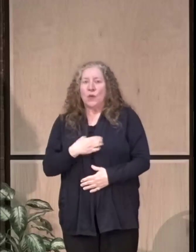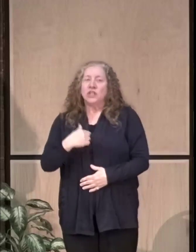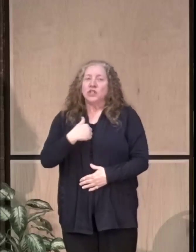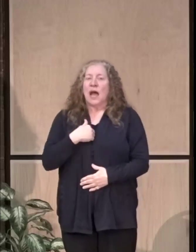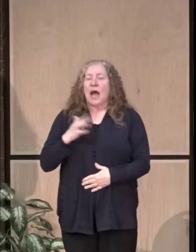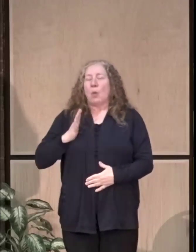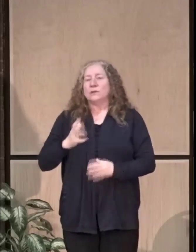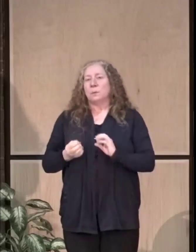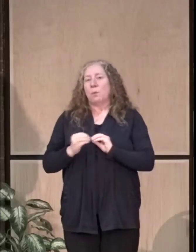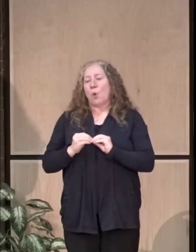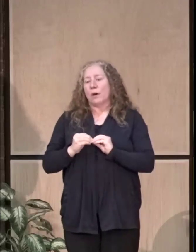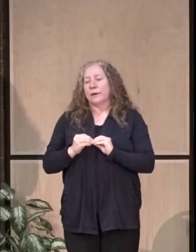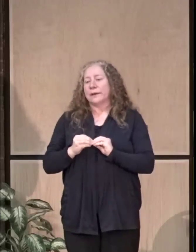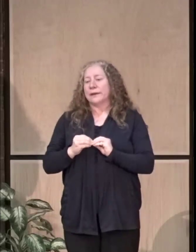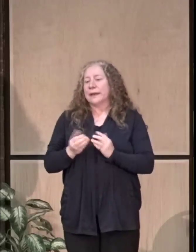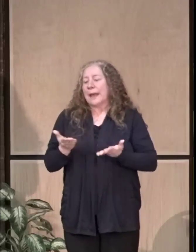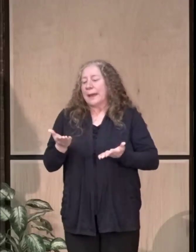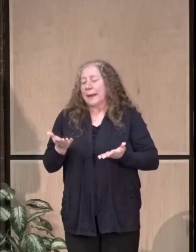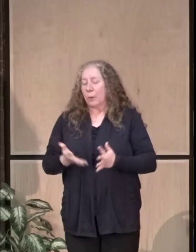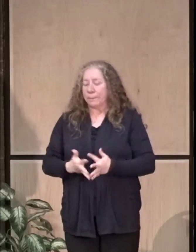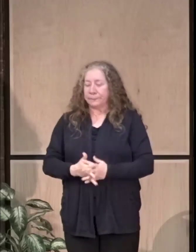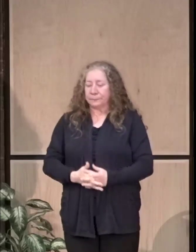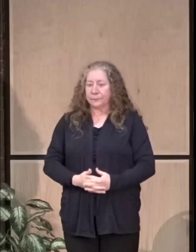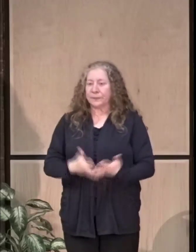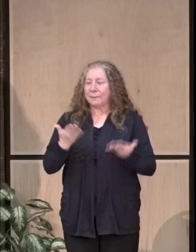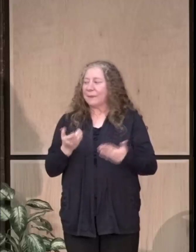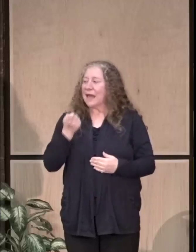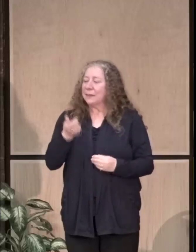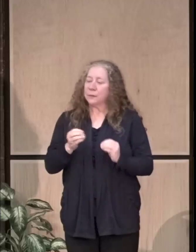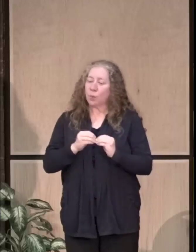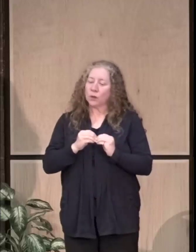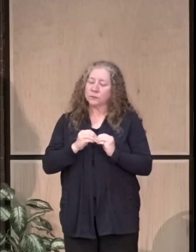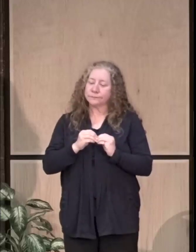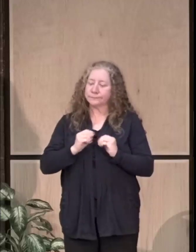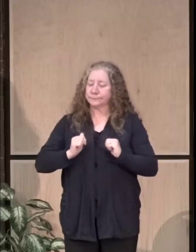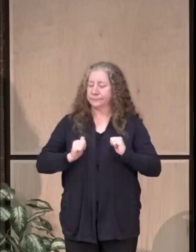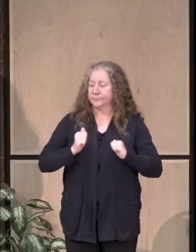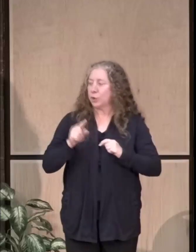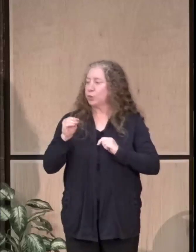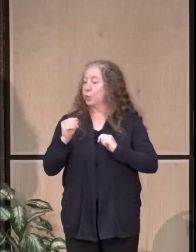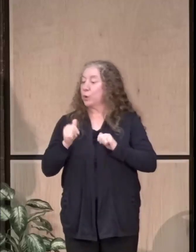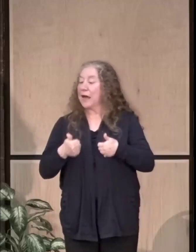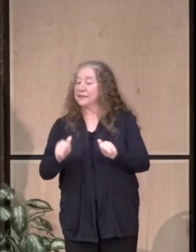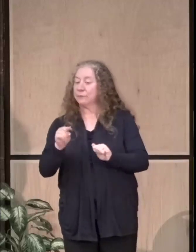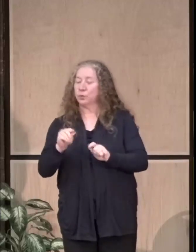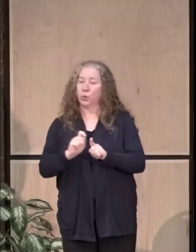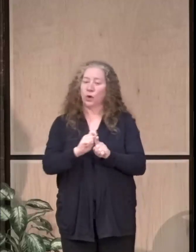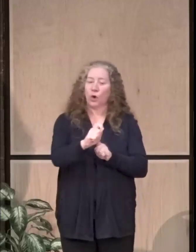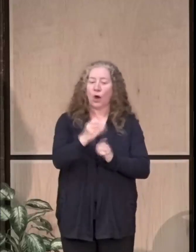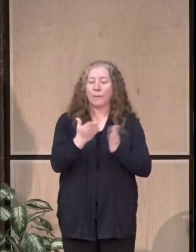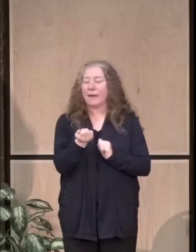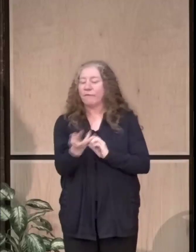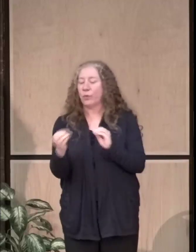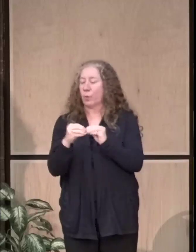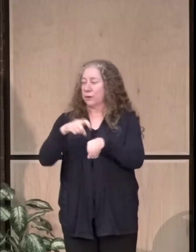like may have been like a little bit more forward, attempting to call a few more times. Would